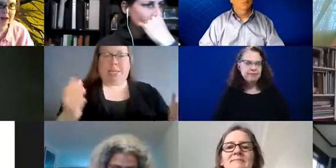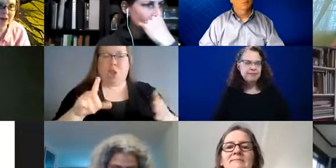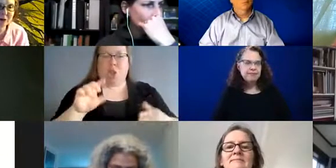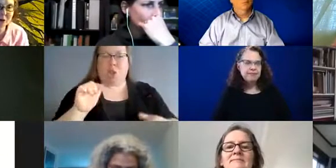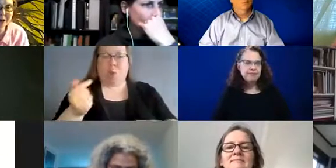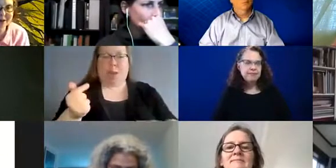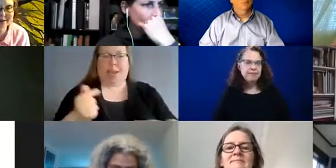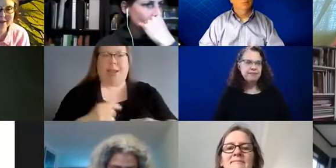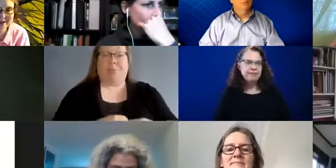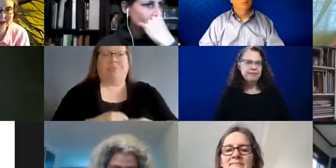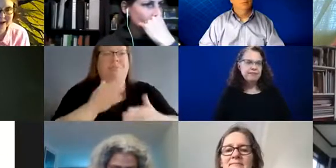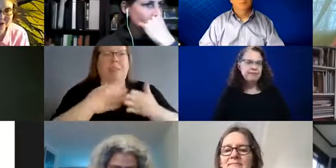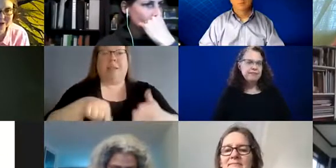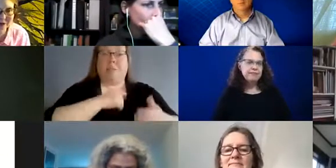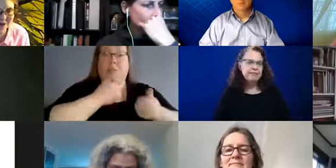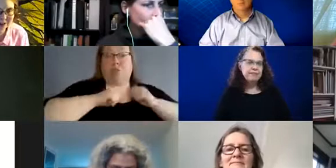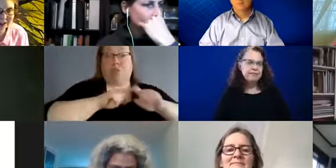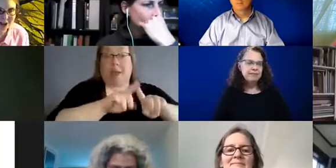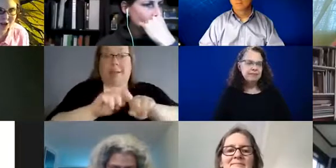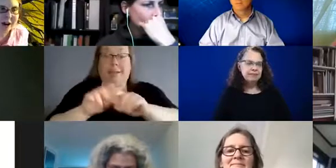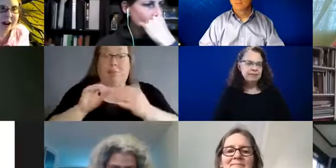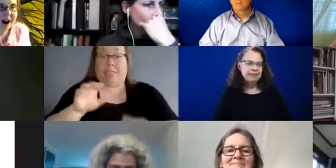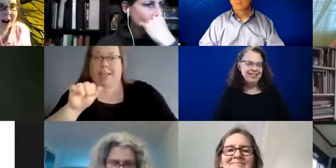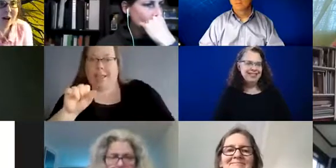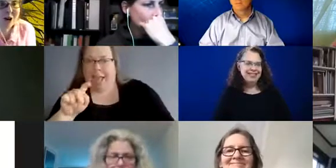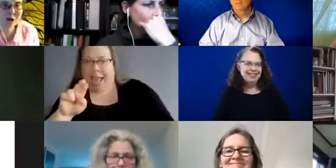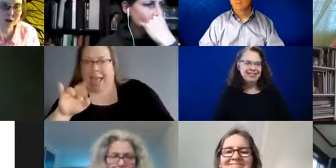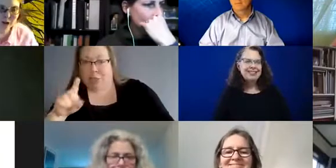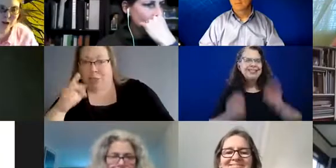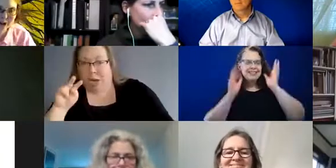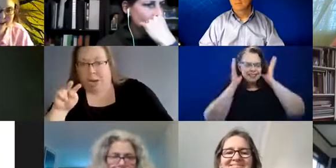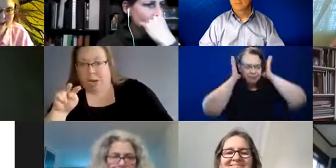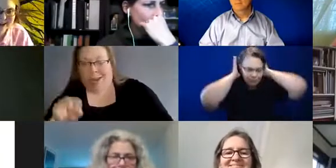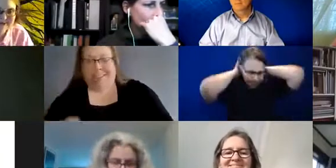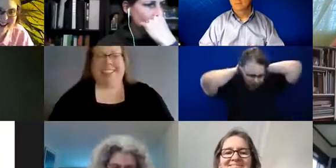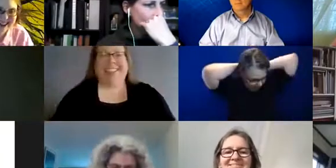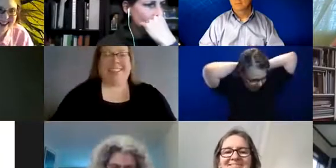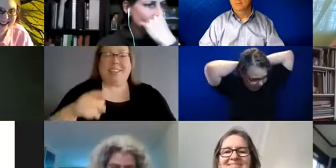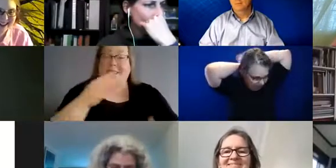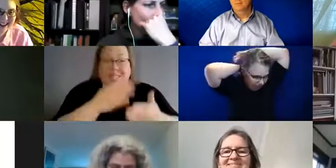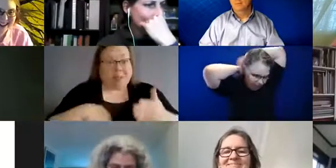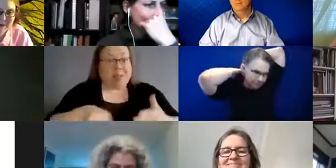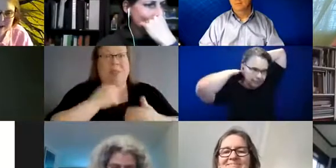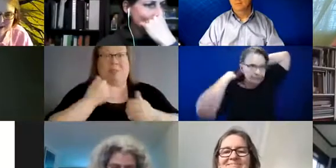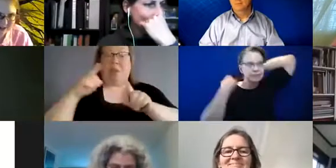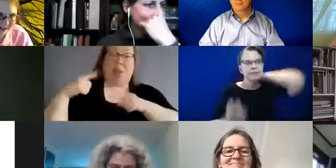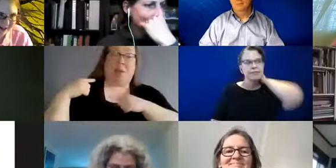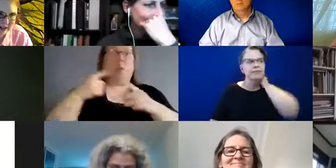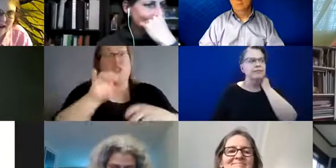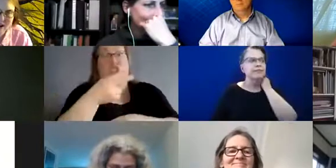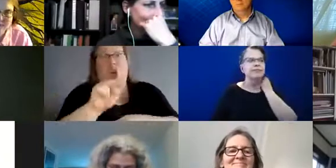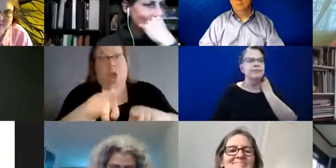in our different ways. And Astrid, I'm looking at you for a long time, and John, many of